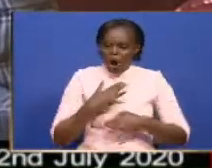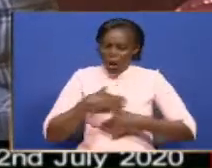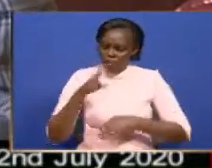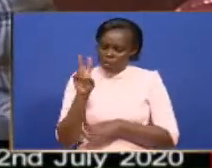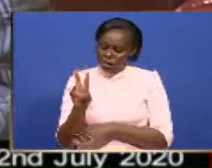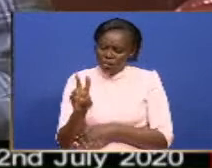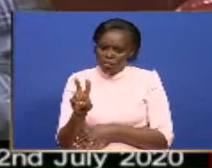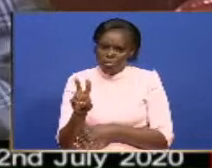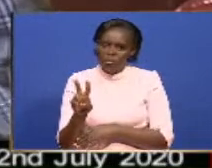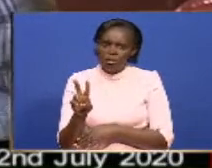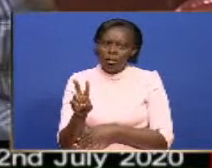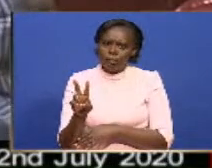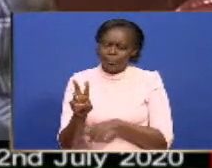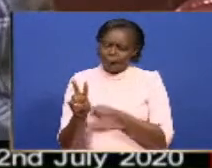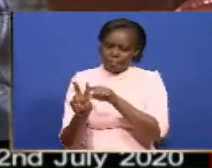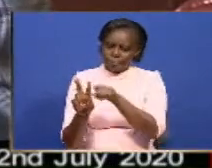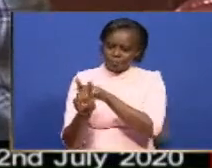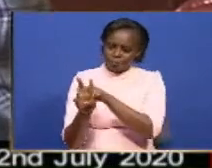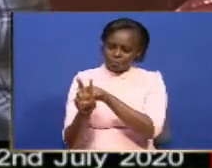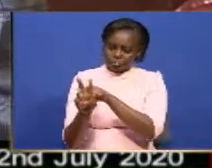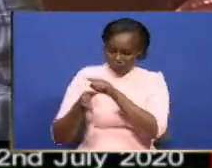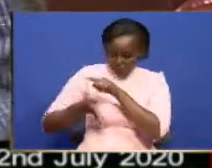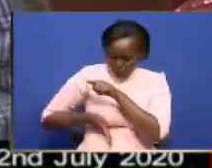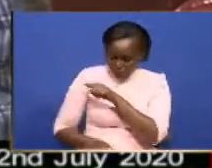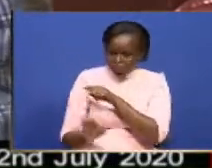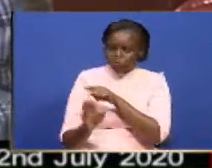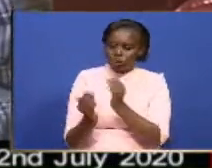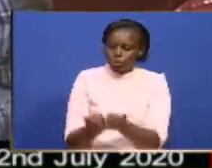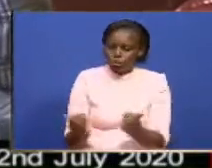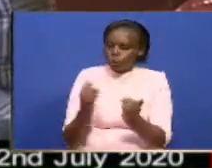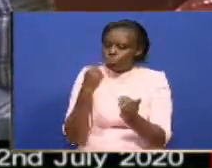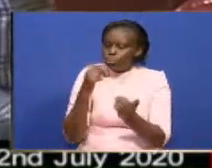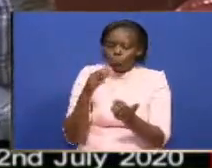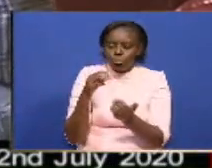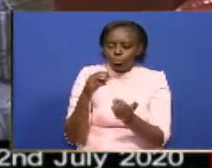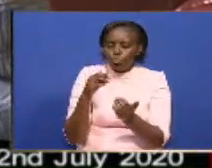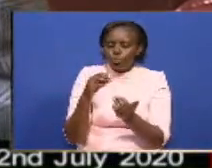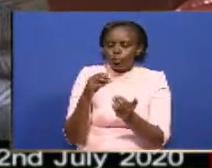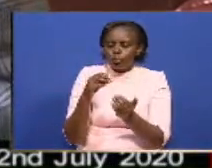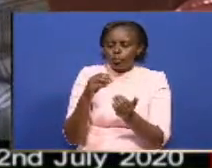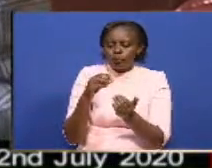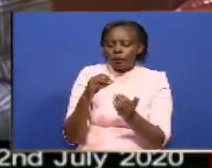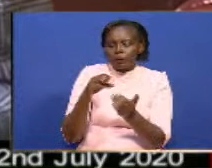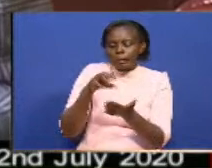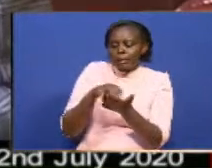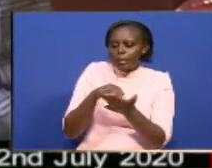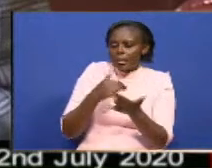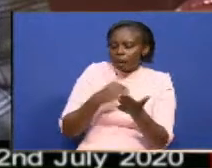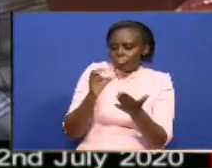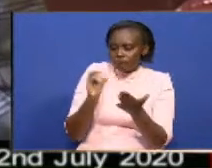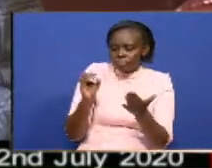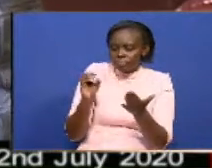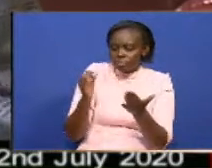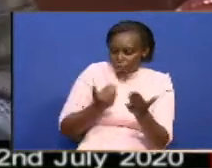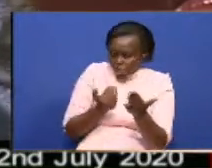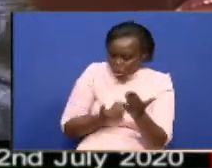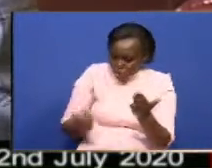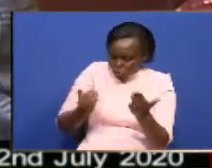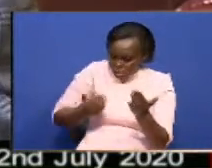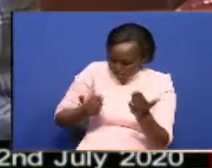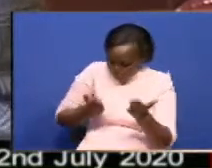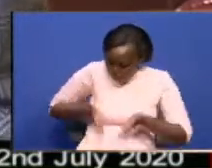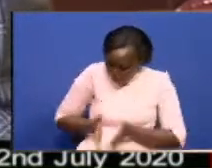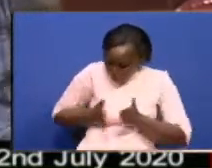refugees reproduce a kid who is stateless. What is the status of that kid who is born by